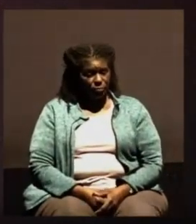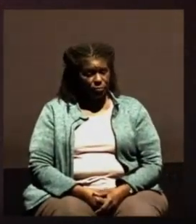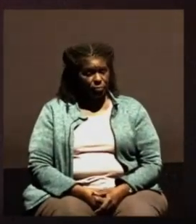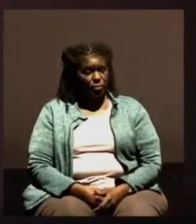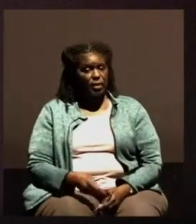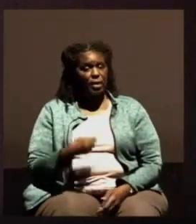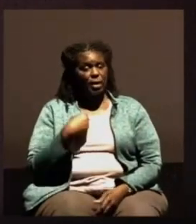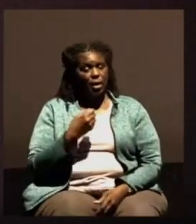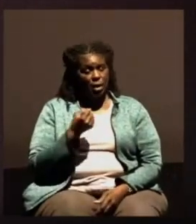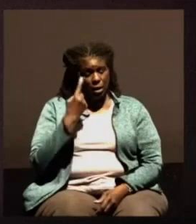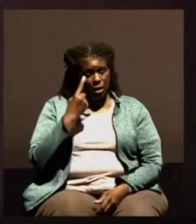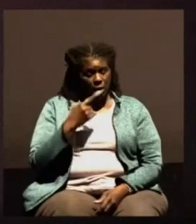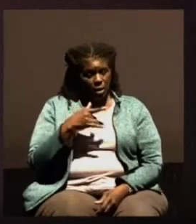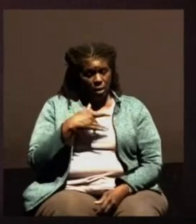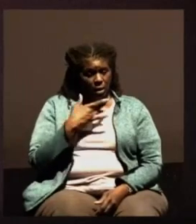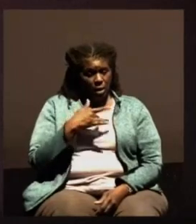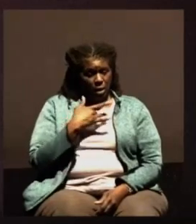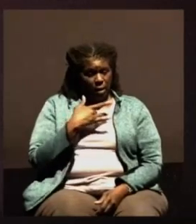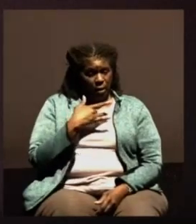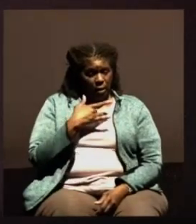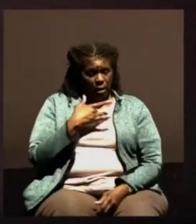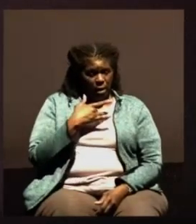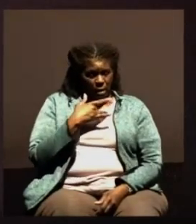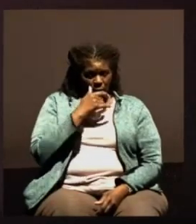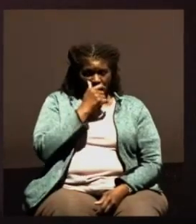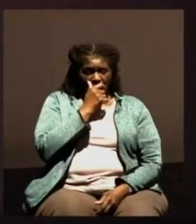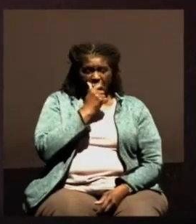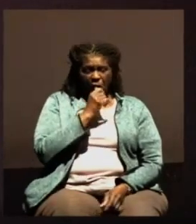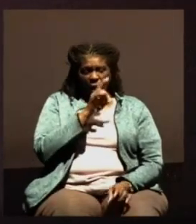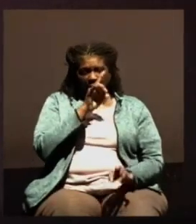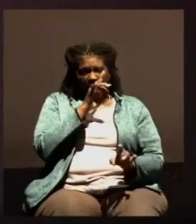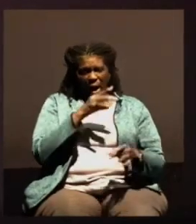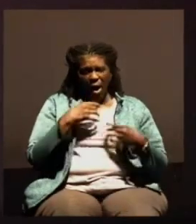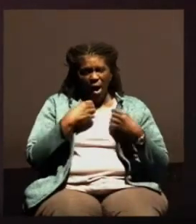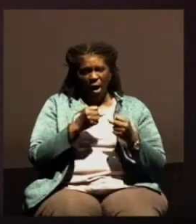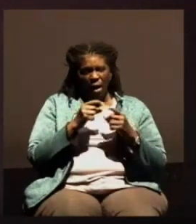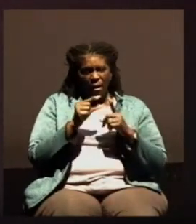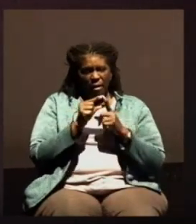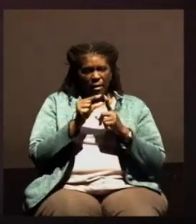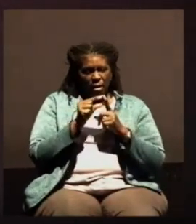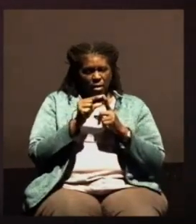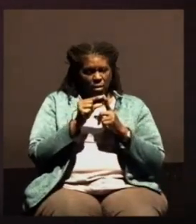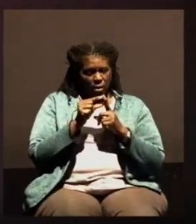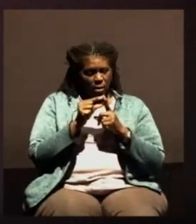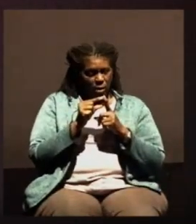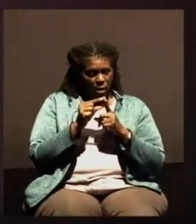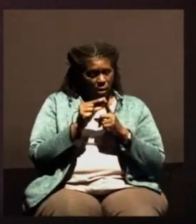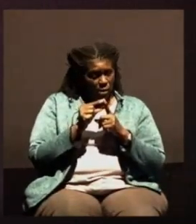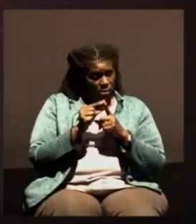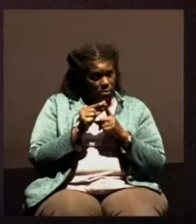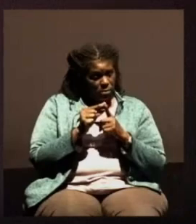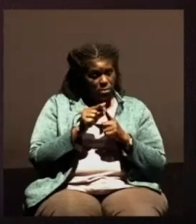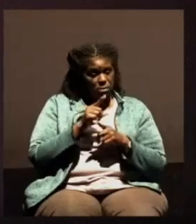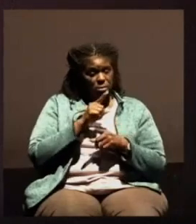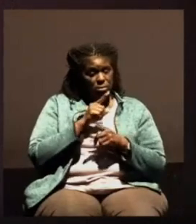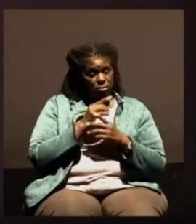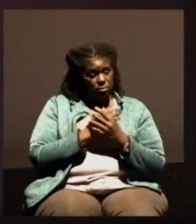I understand those feelings, but hate is a very strong word. It requires voluntary effort on your part to really dislike